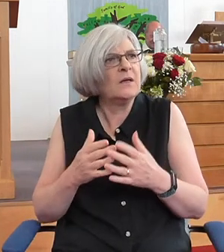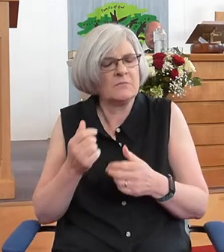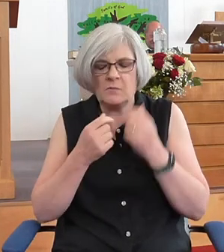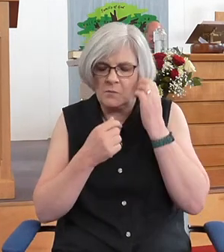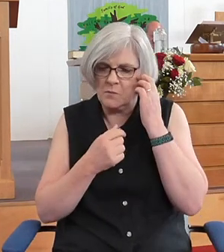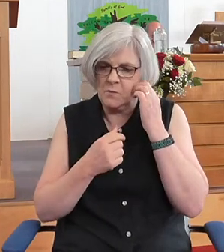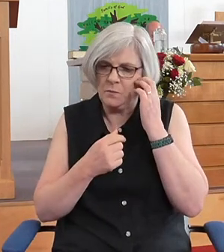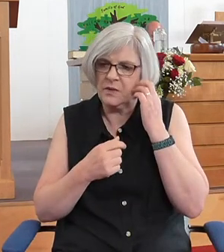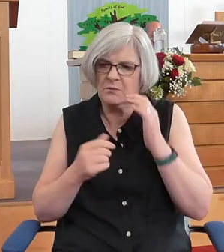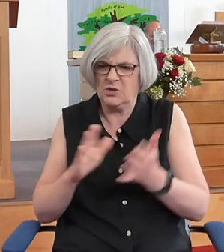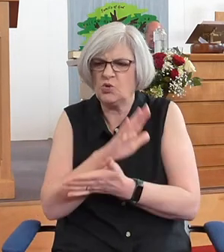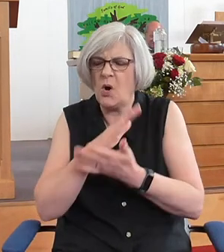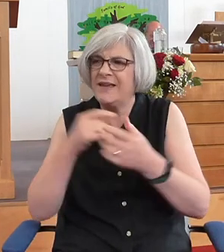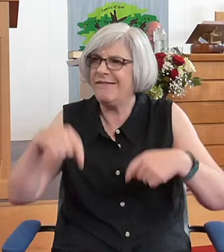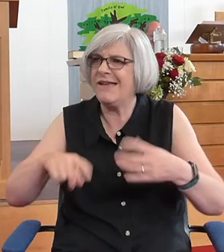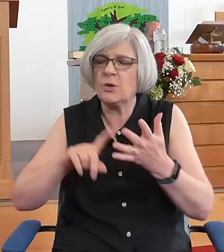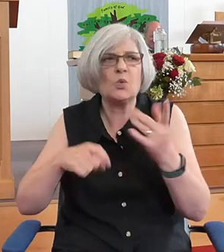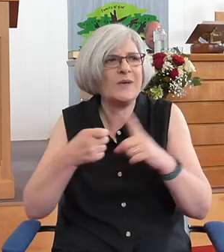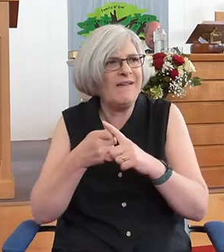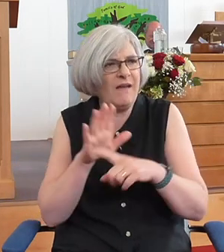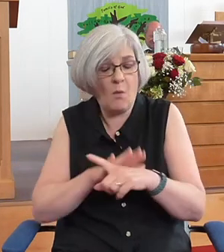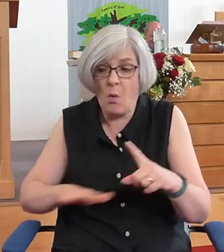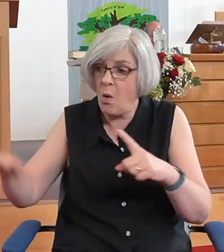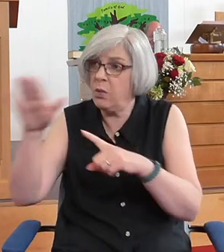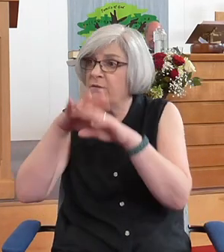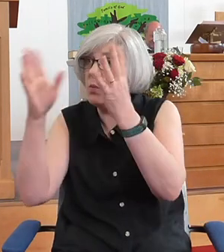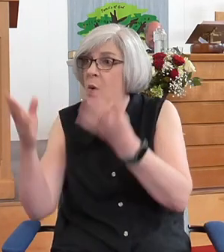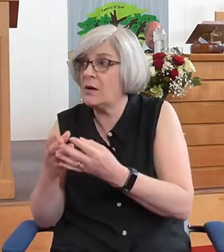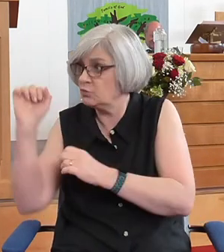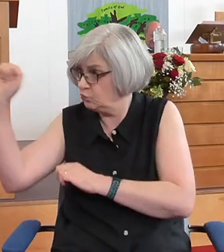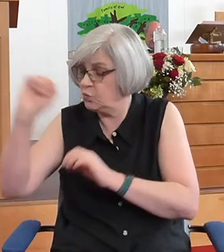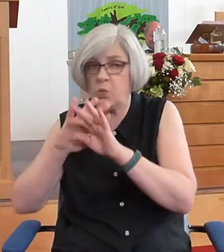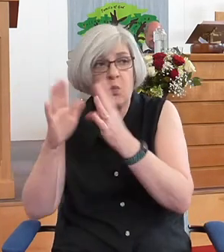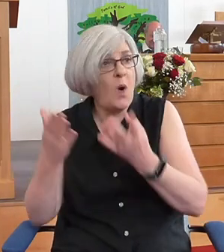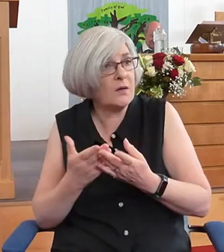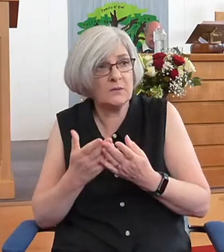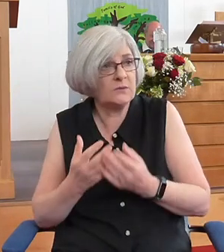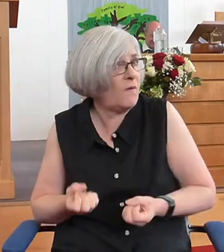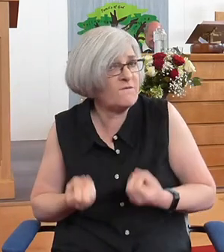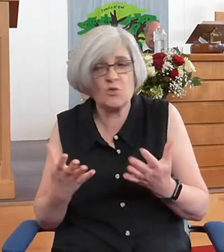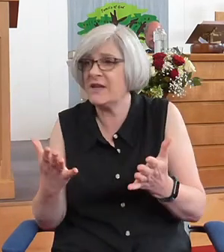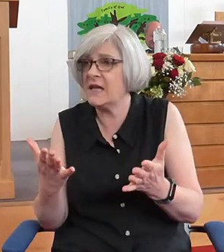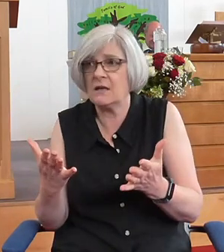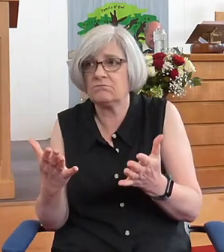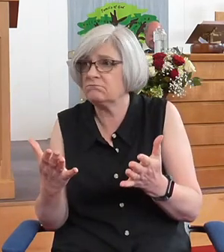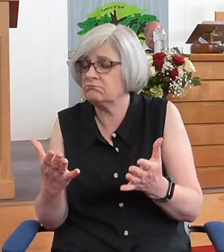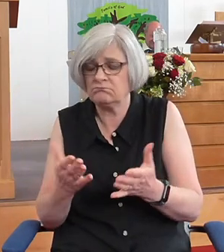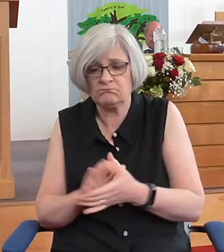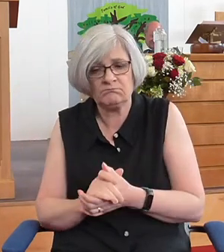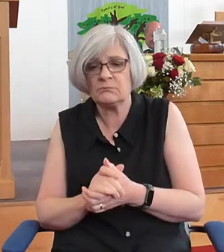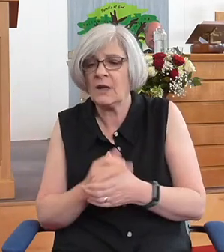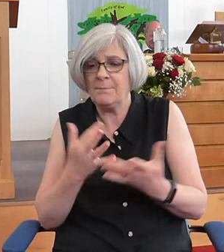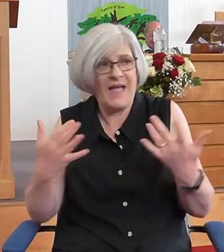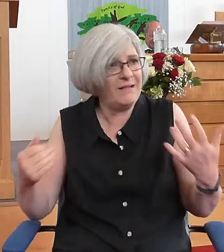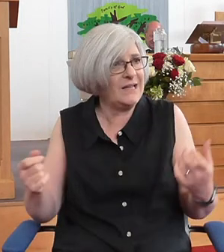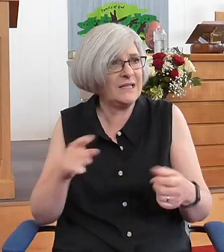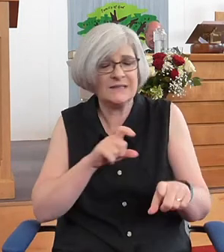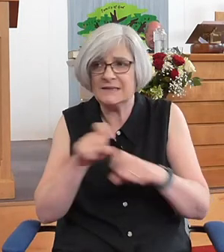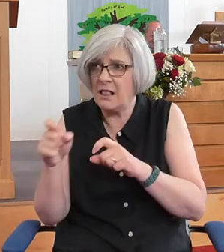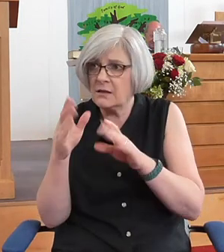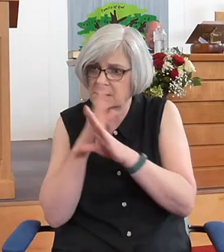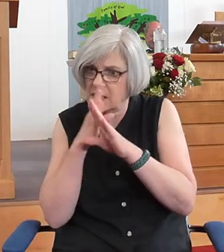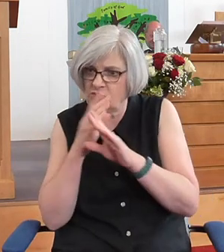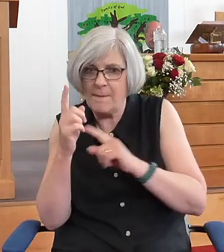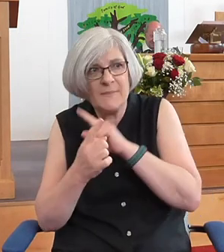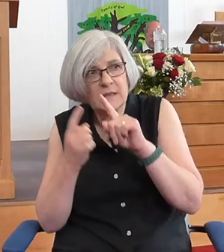UK. For many around the world, your world, do not have such freedoms. Many still have to meet in secret